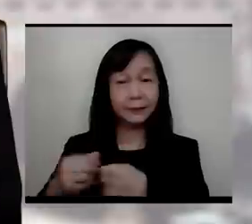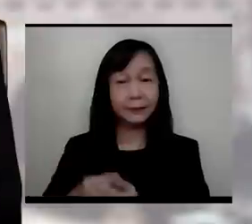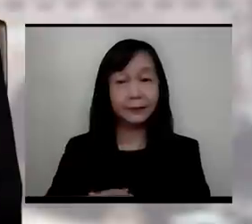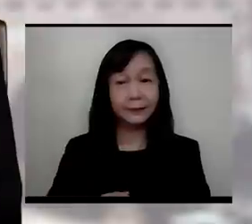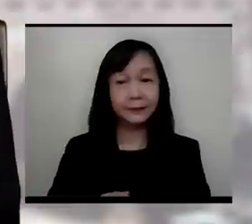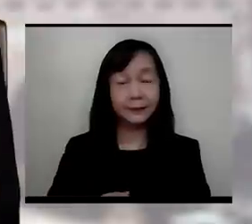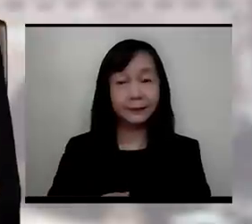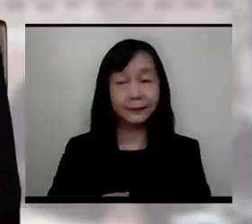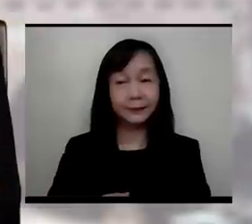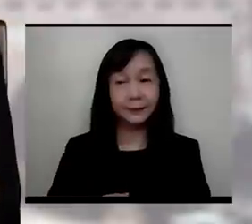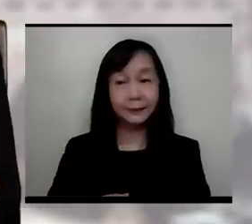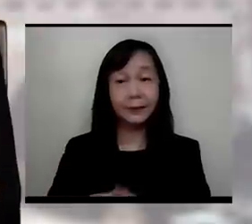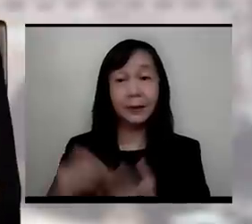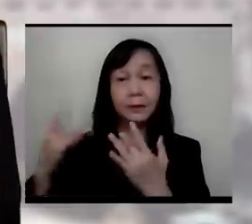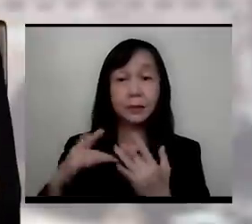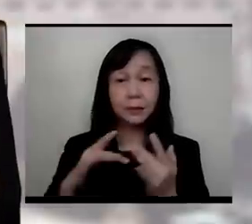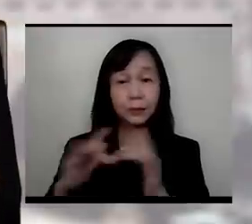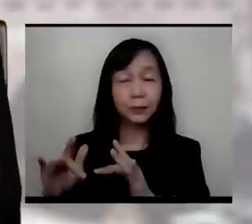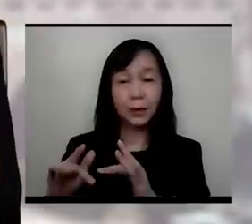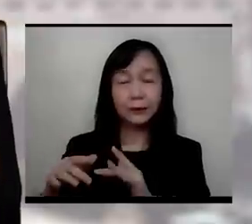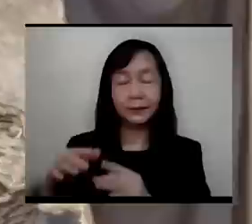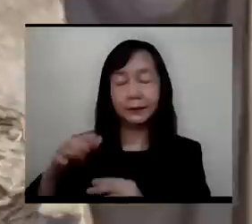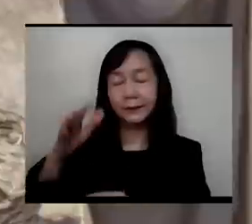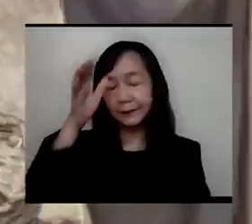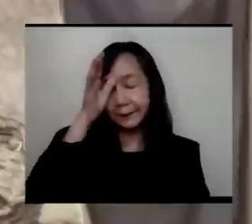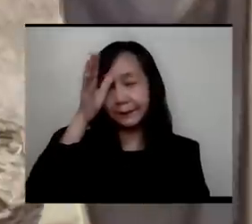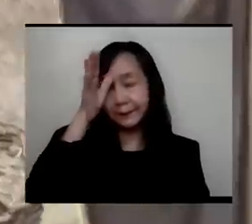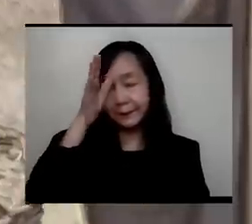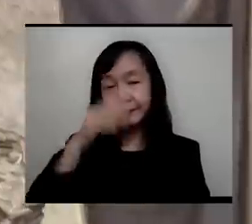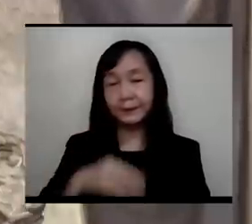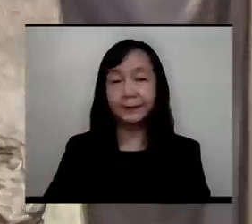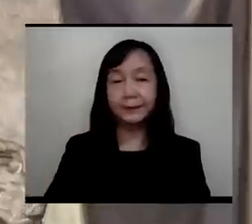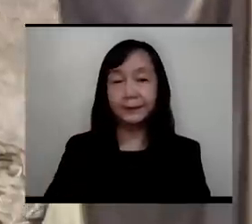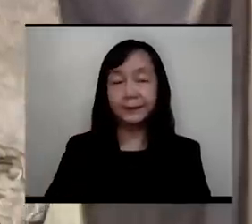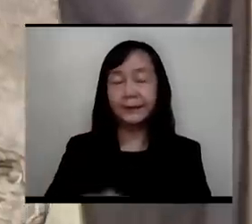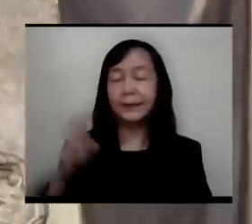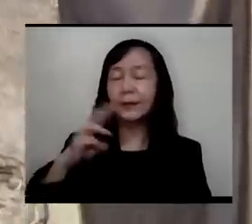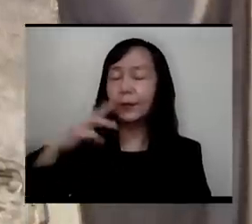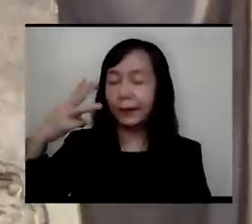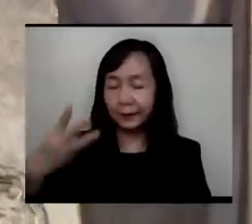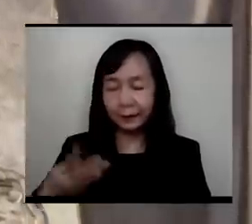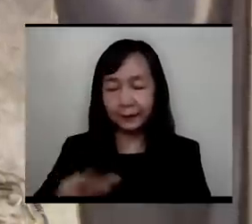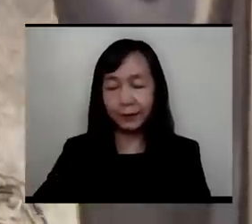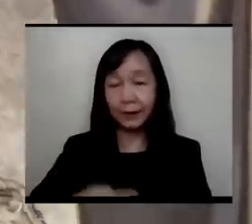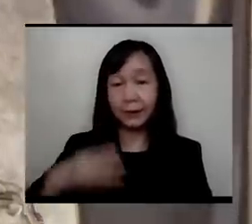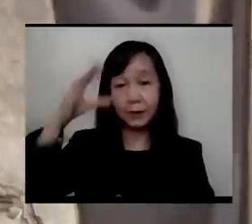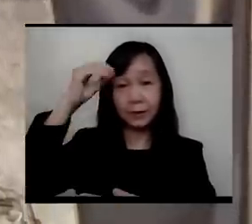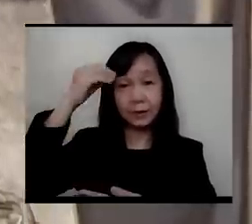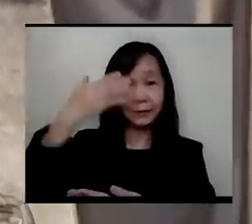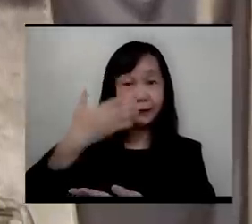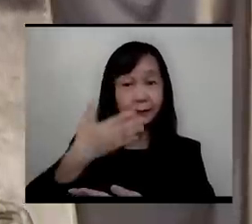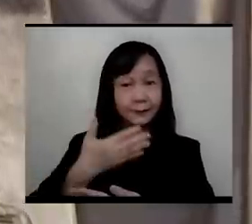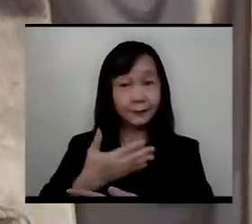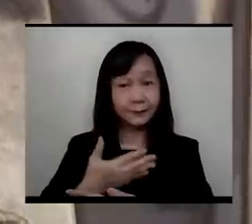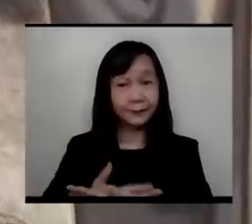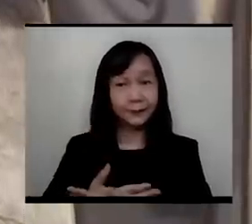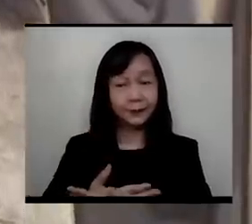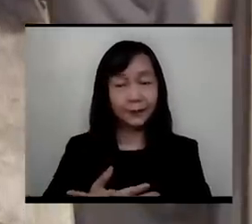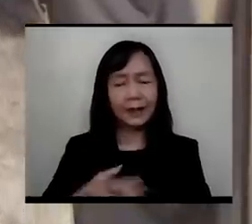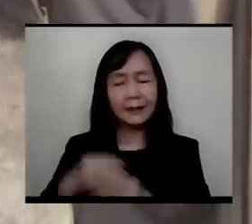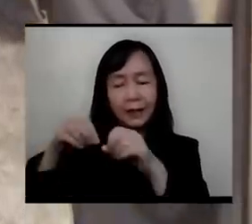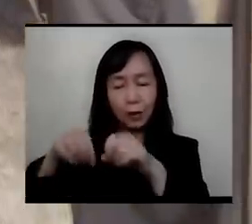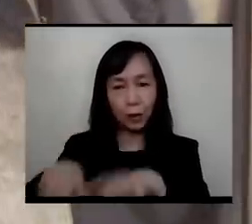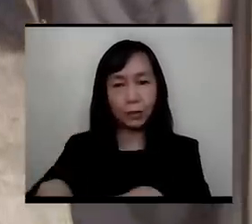The merciful father You know Welcoming the son The lost